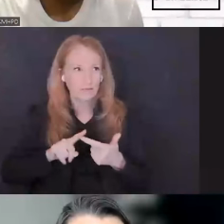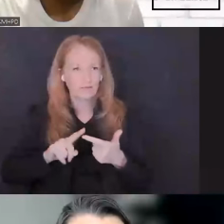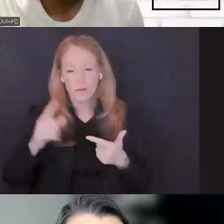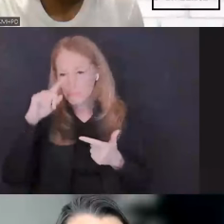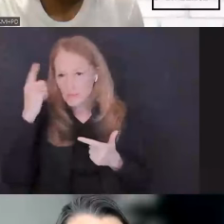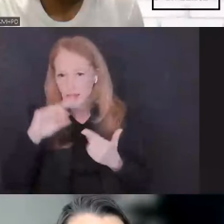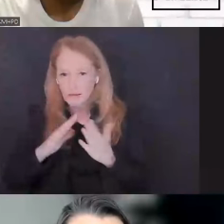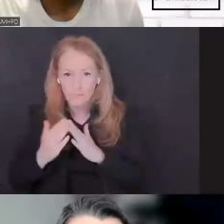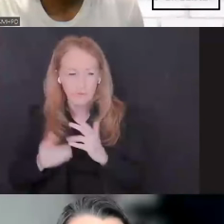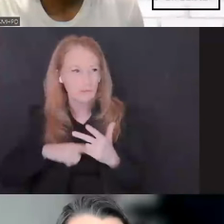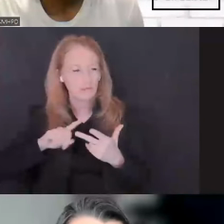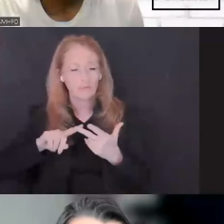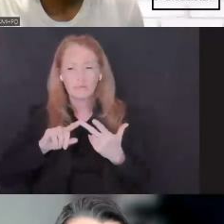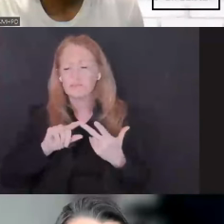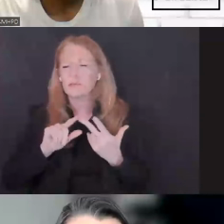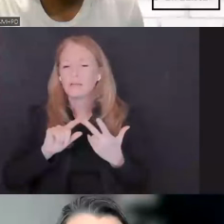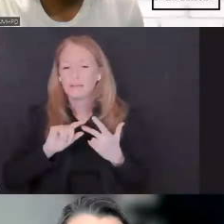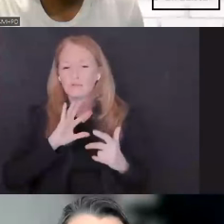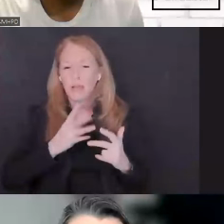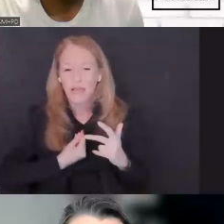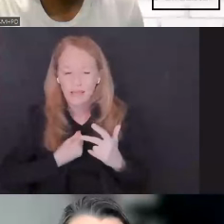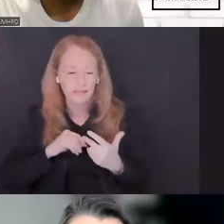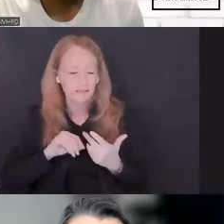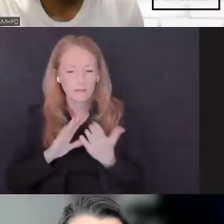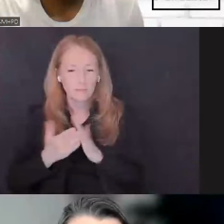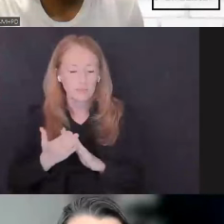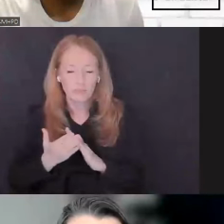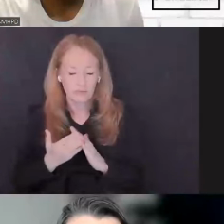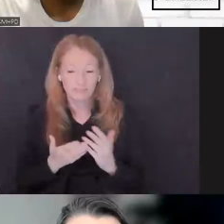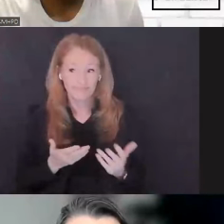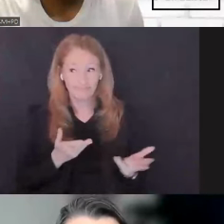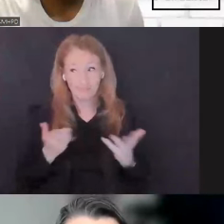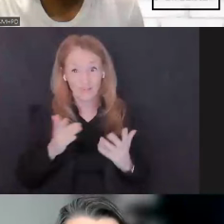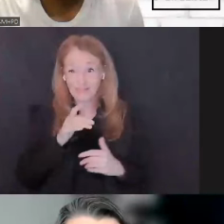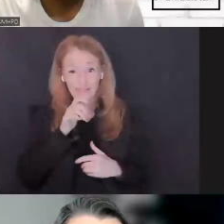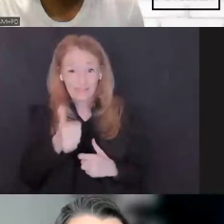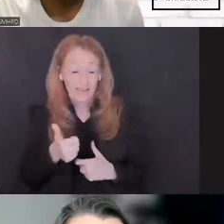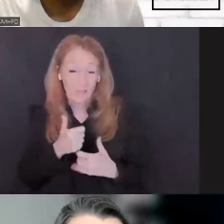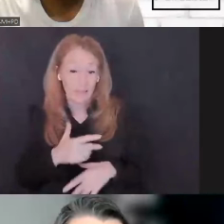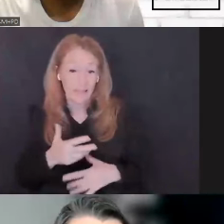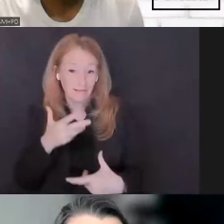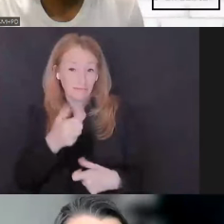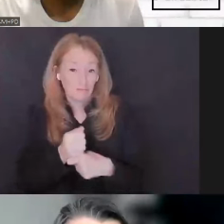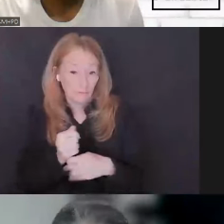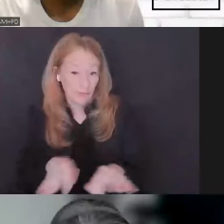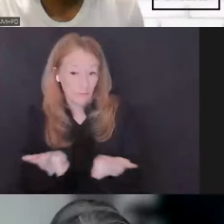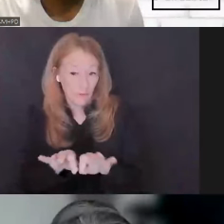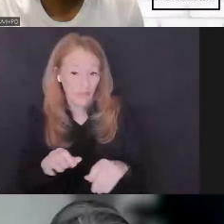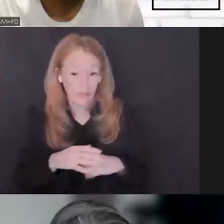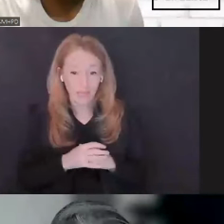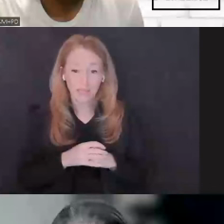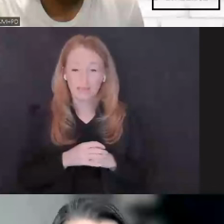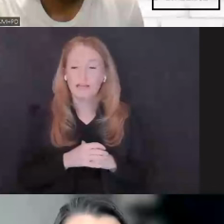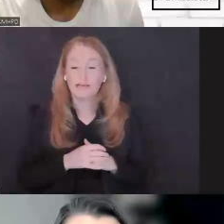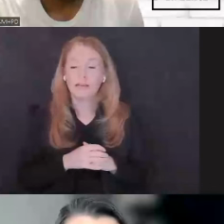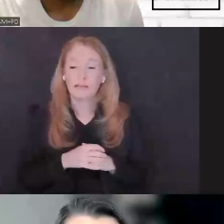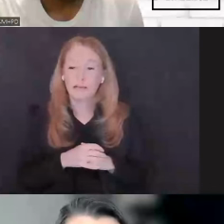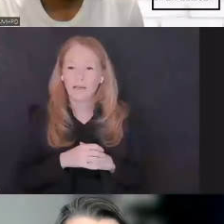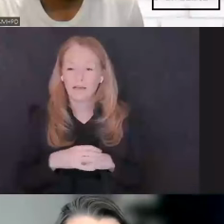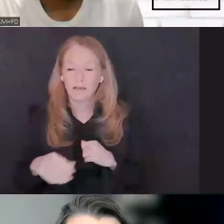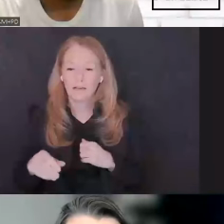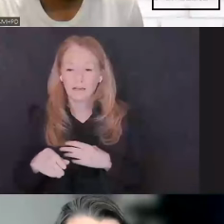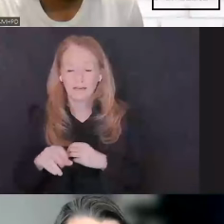the services have not been trustworthy. And, when we talk about trauma-informed, Vic, I love, because I'd written down